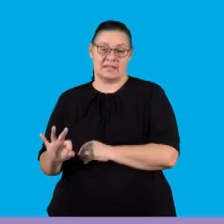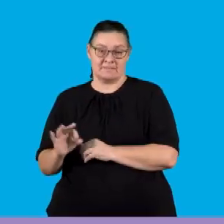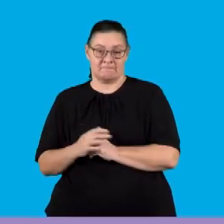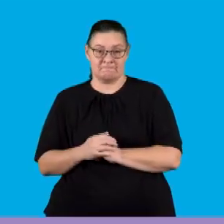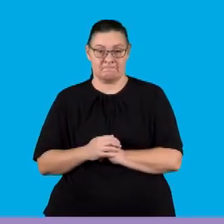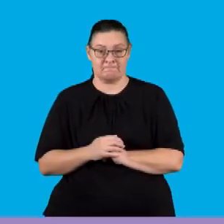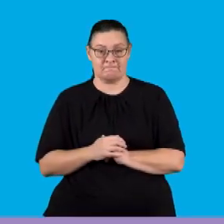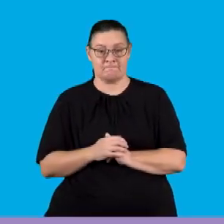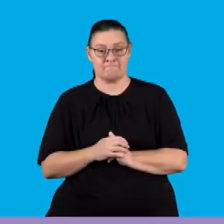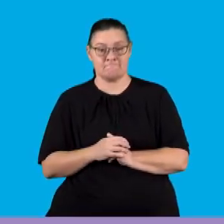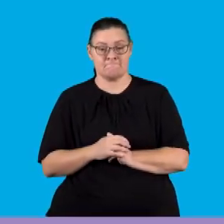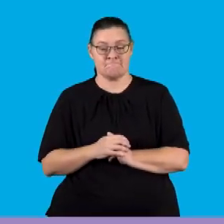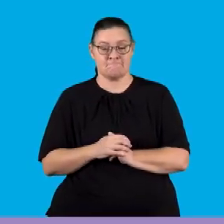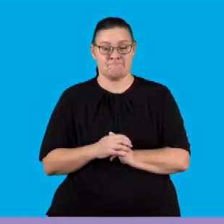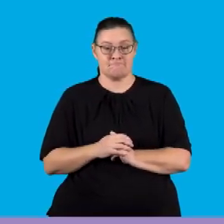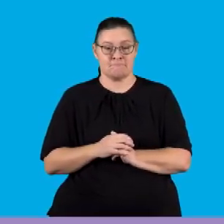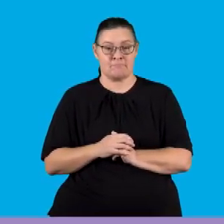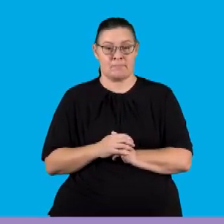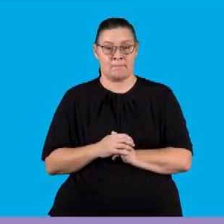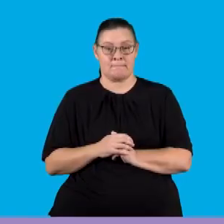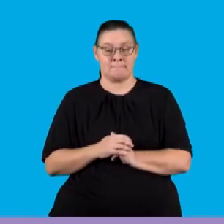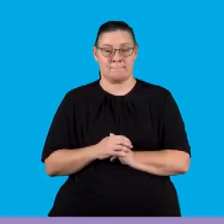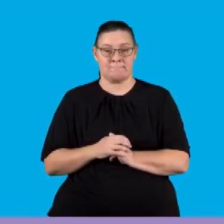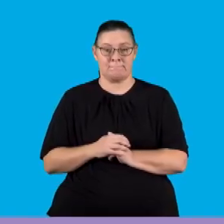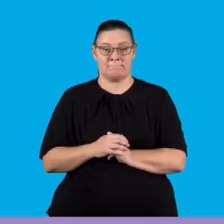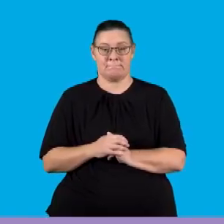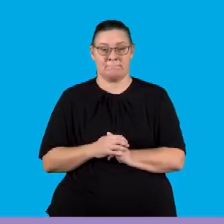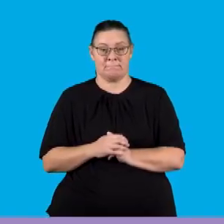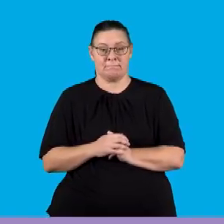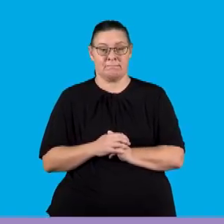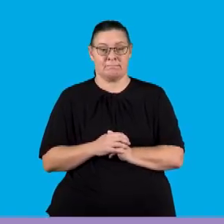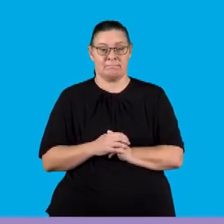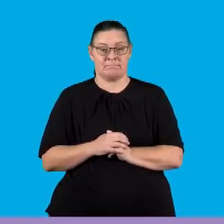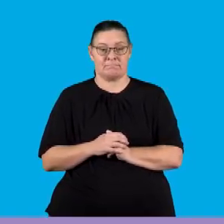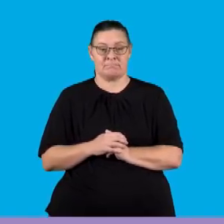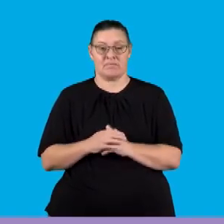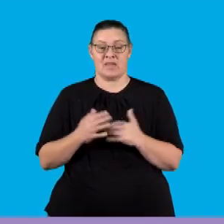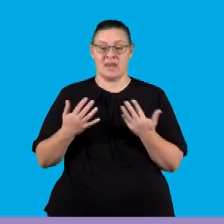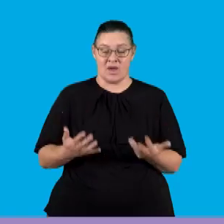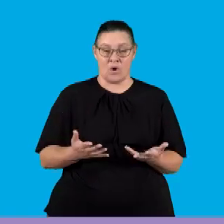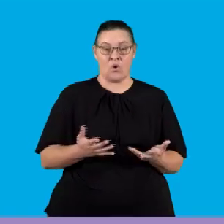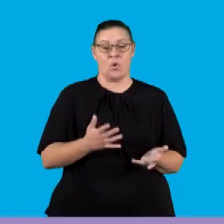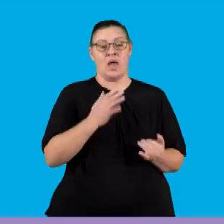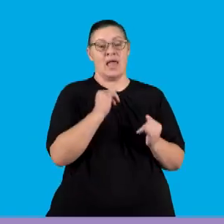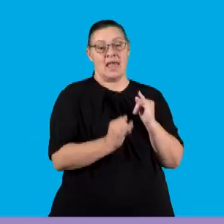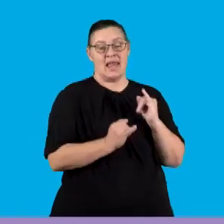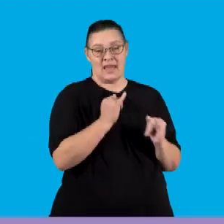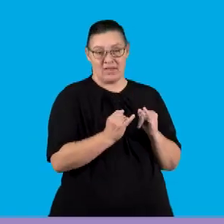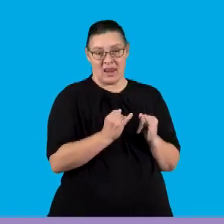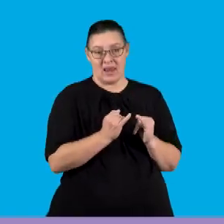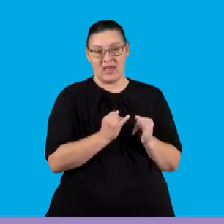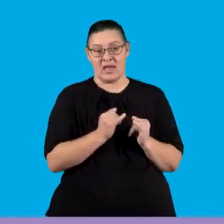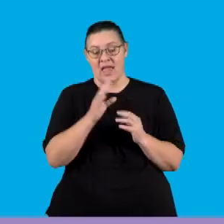do we get? Well, if you are thinking of a 3, then you are correct. And then what